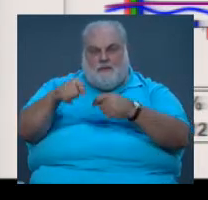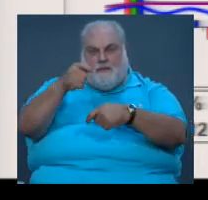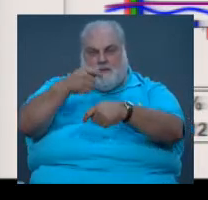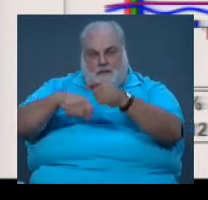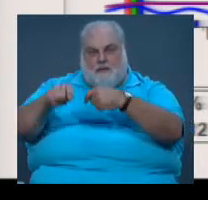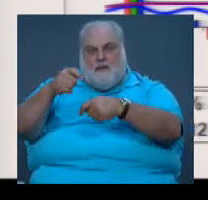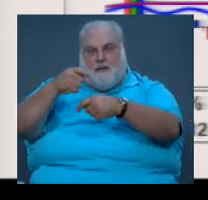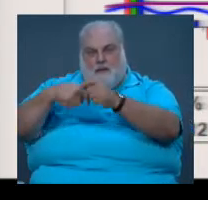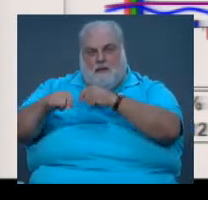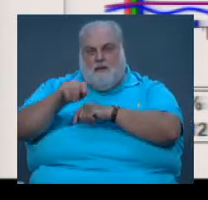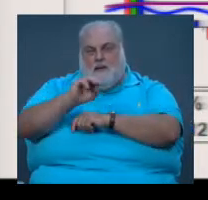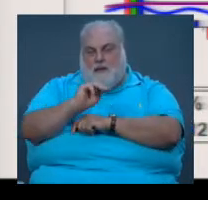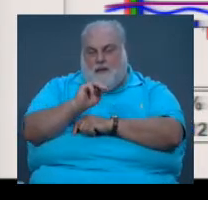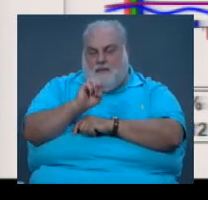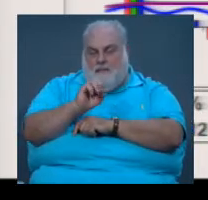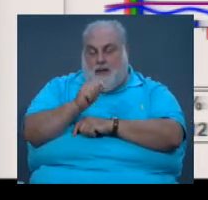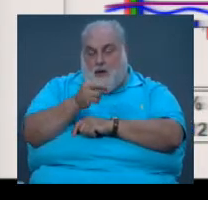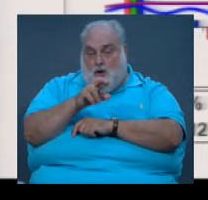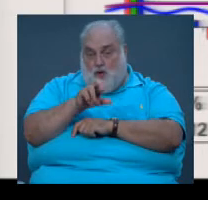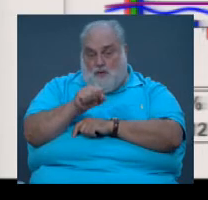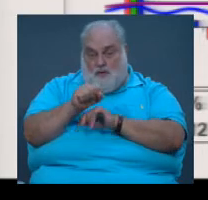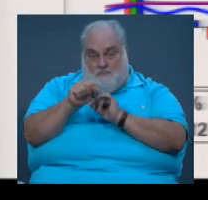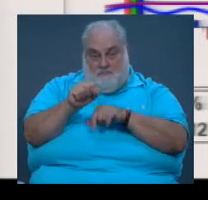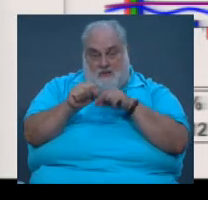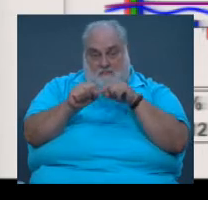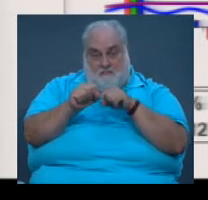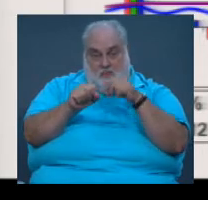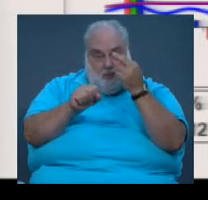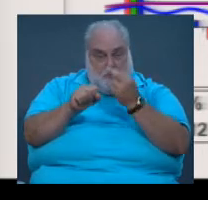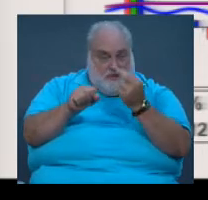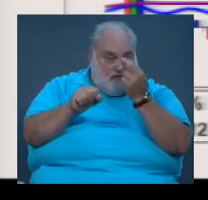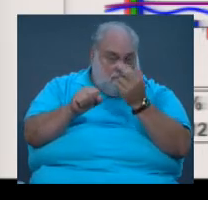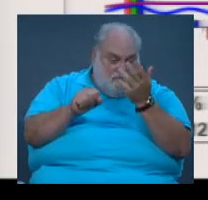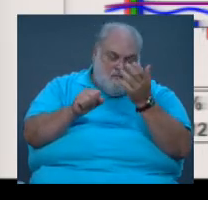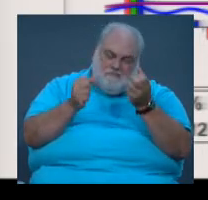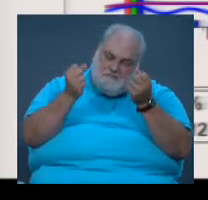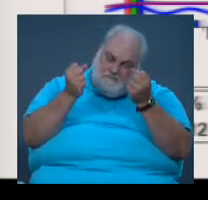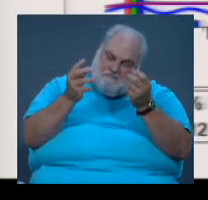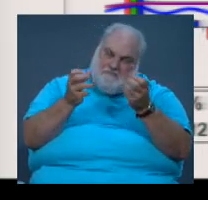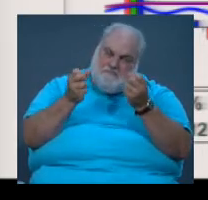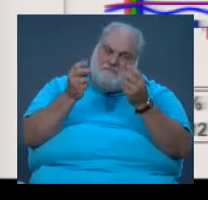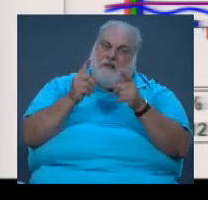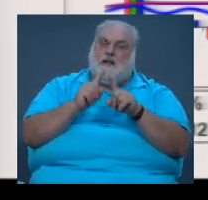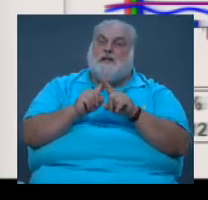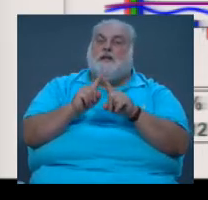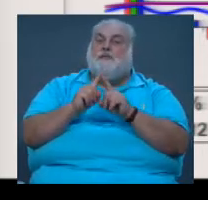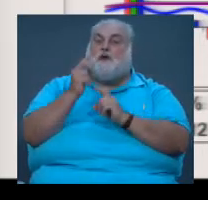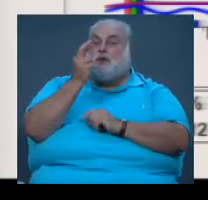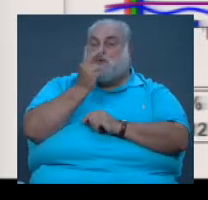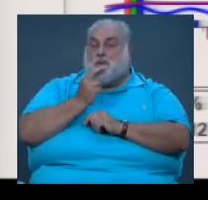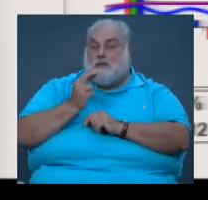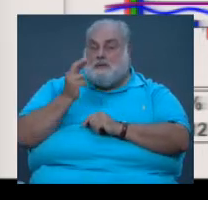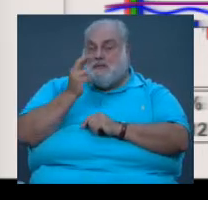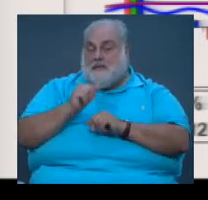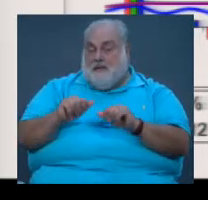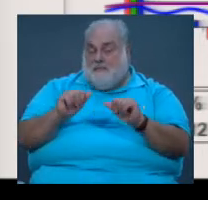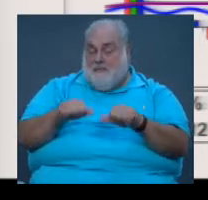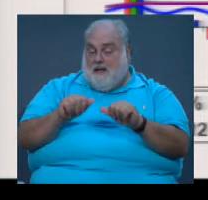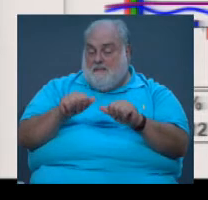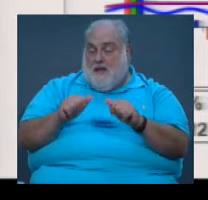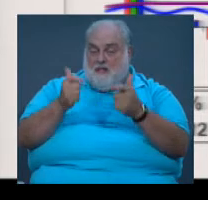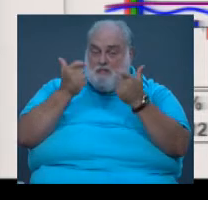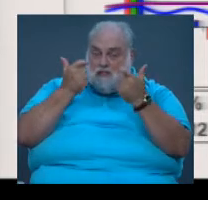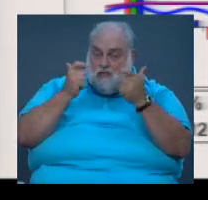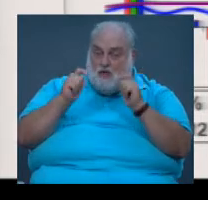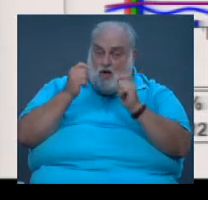could potentially have something to do with that. It could be any number of things, but it's possible that a large purchase